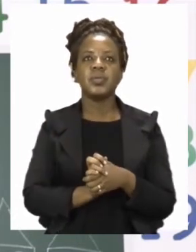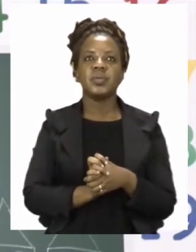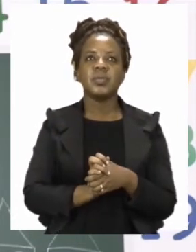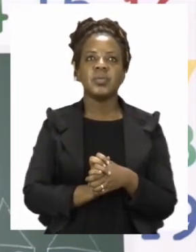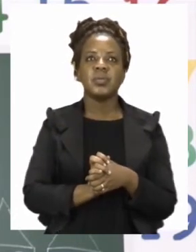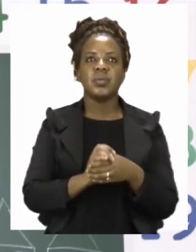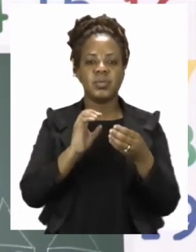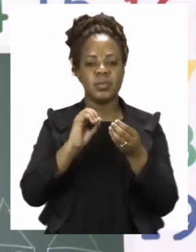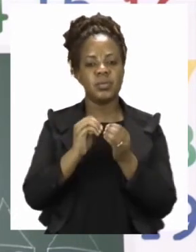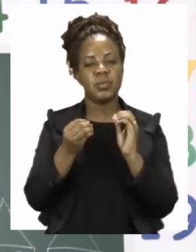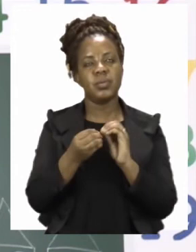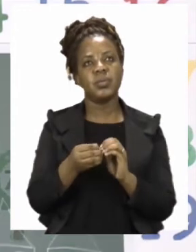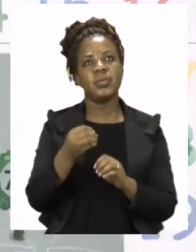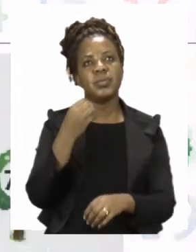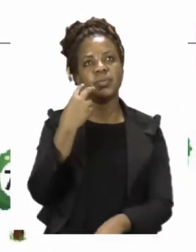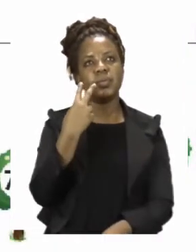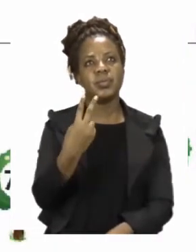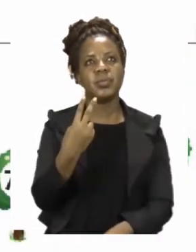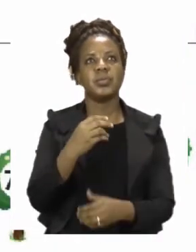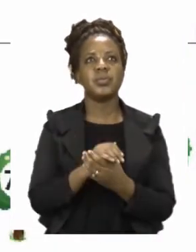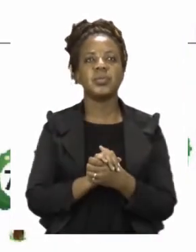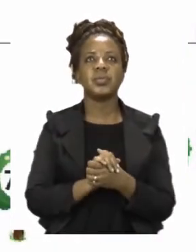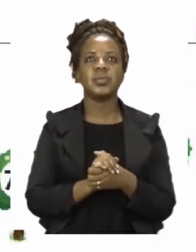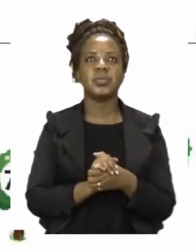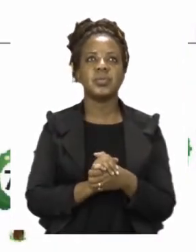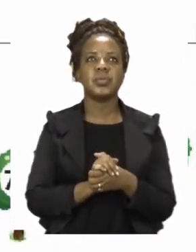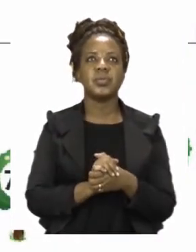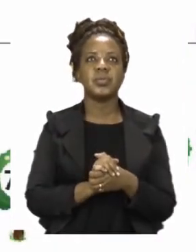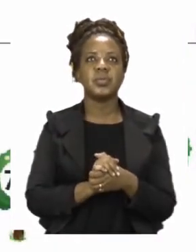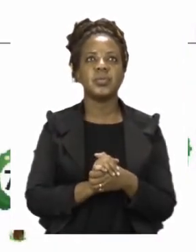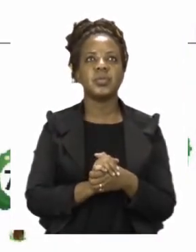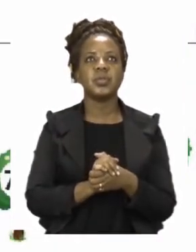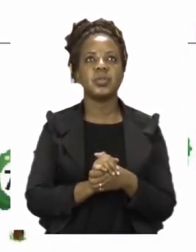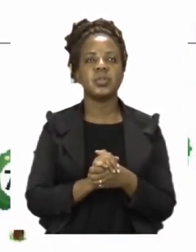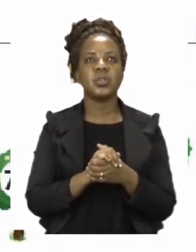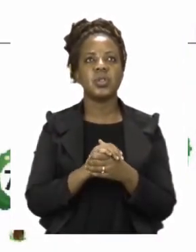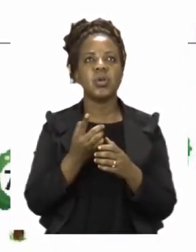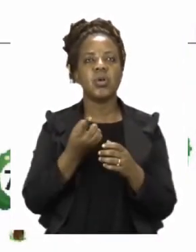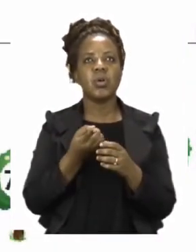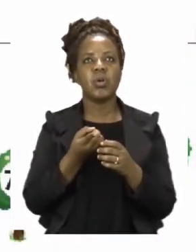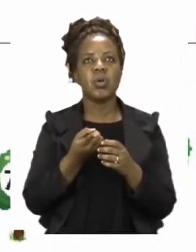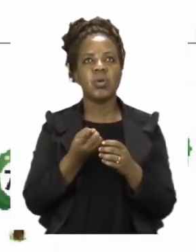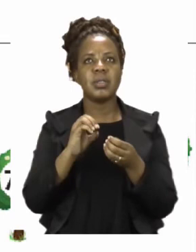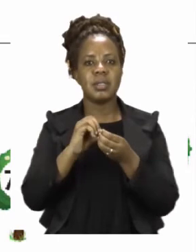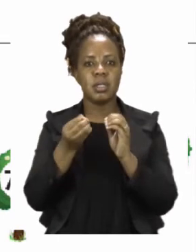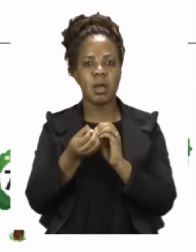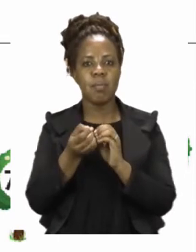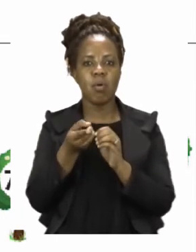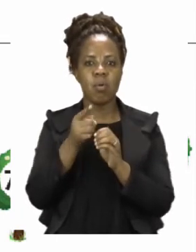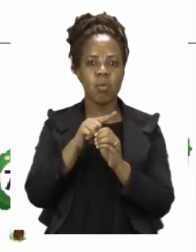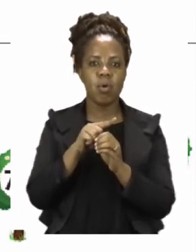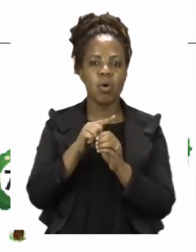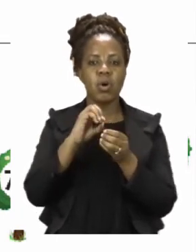we have 15 and we're going to count backwards 3 numbers. So 15 is already